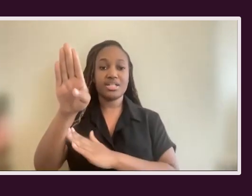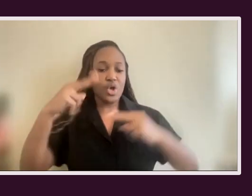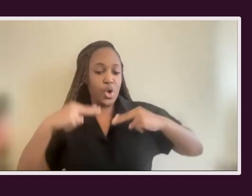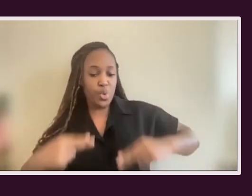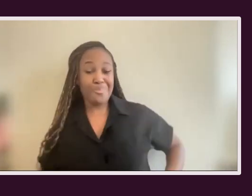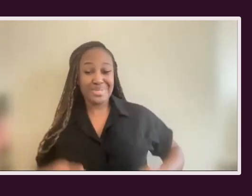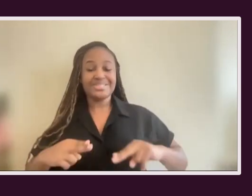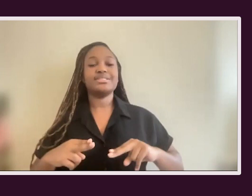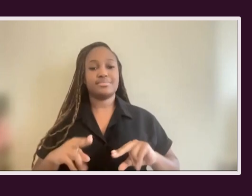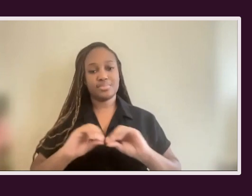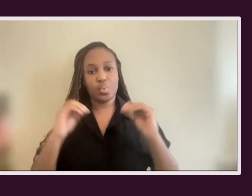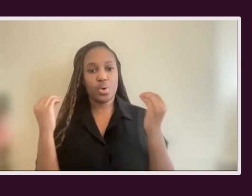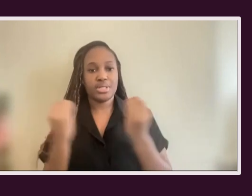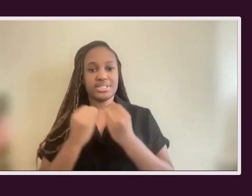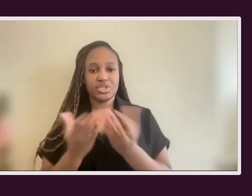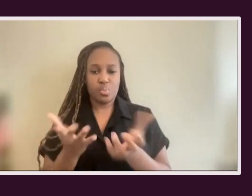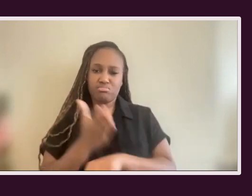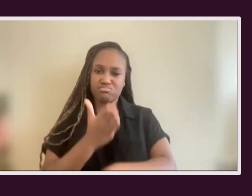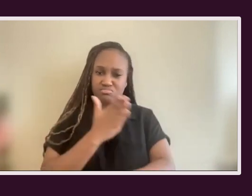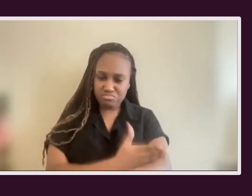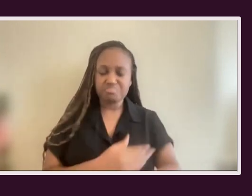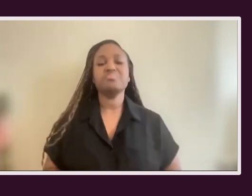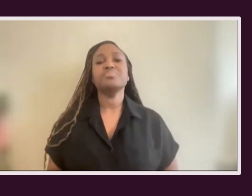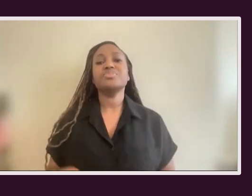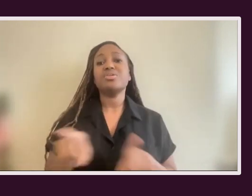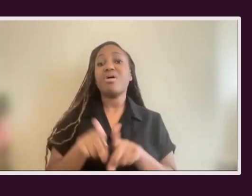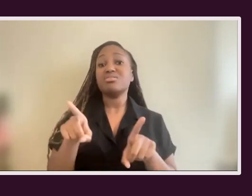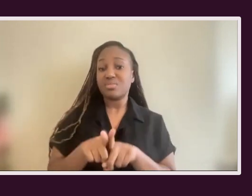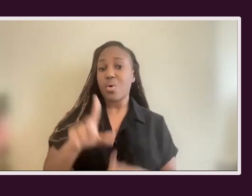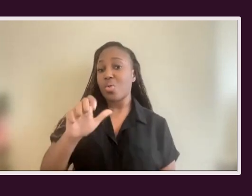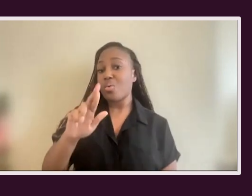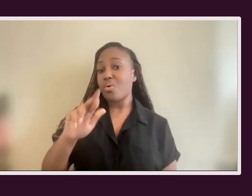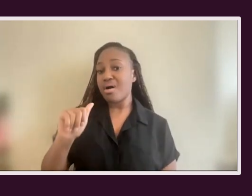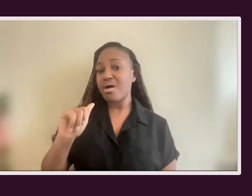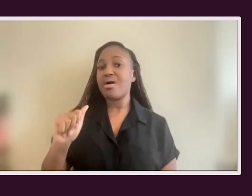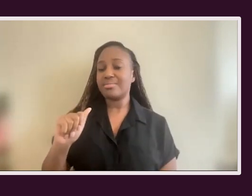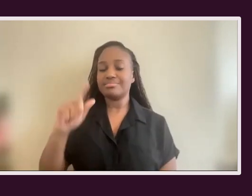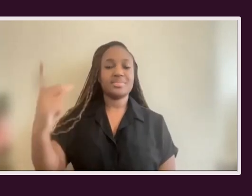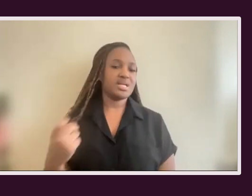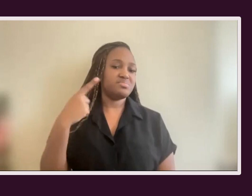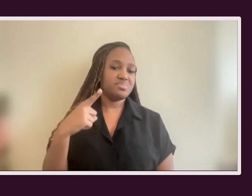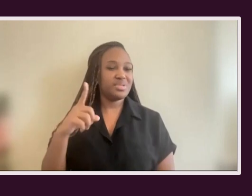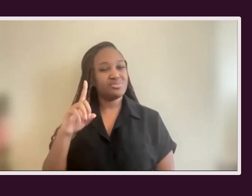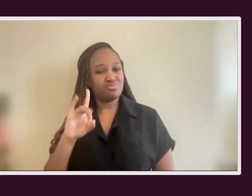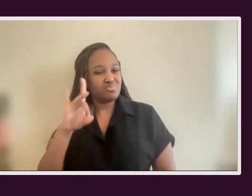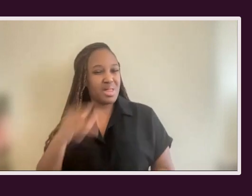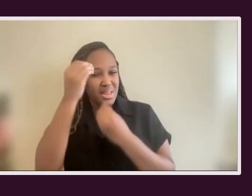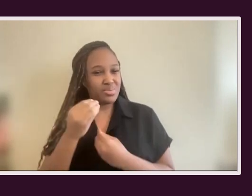organizations. Plug there, Laura asked me to remind you that if you do not yet have your DEI strategy in place